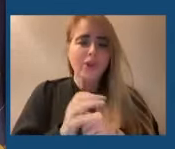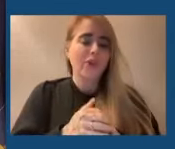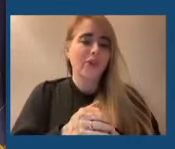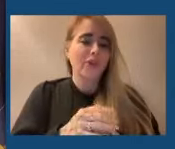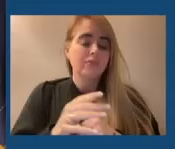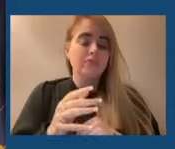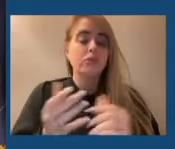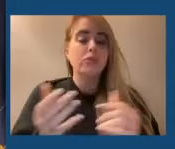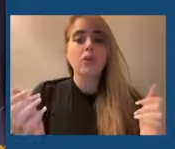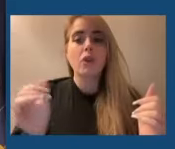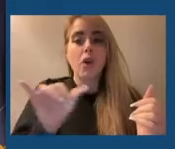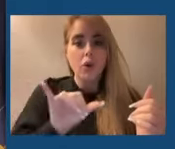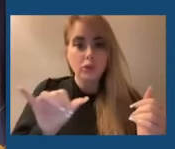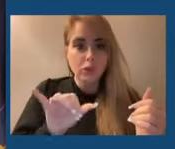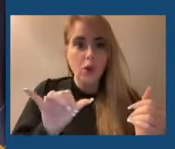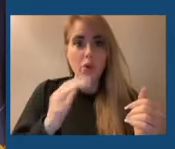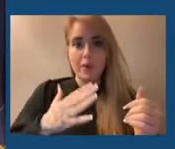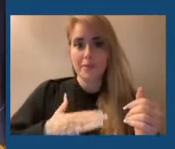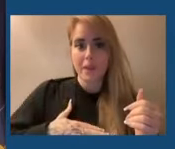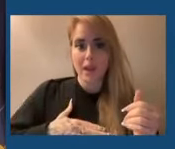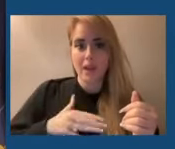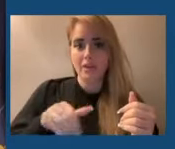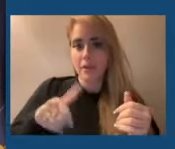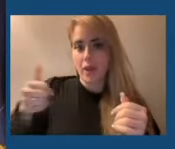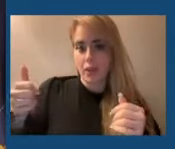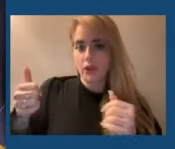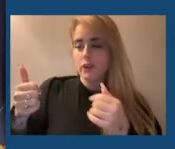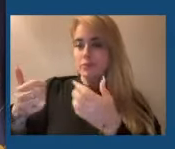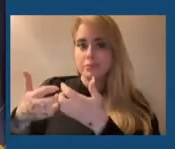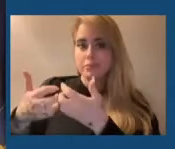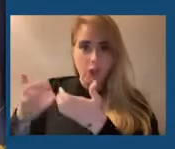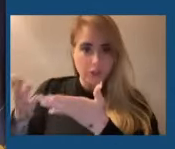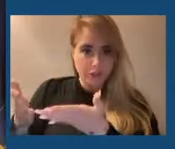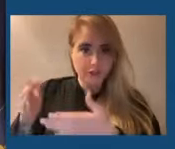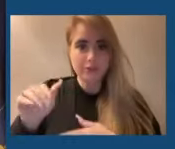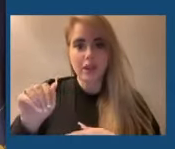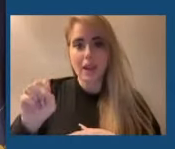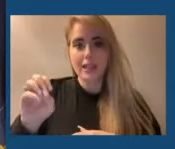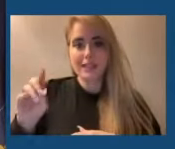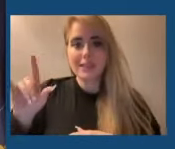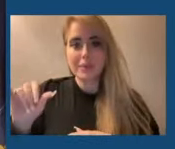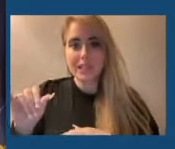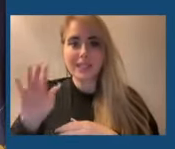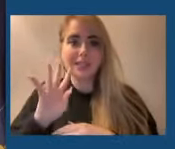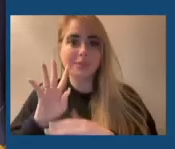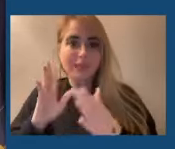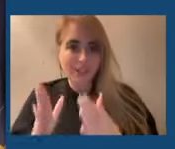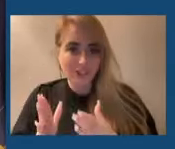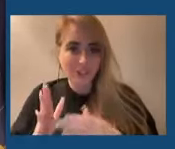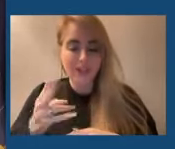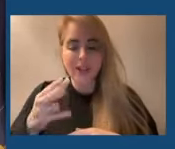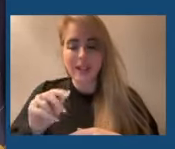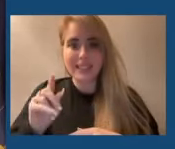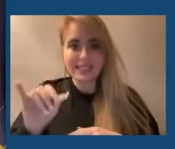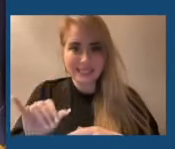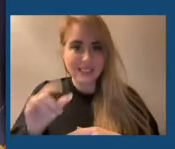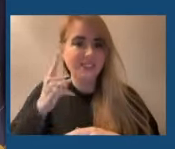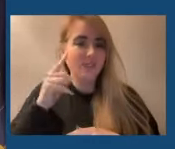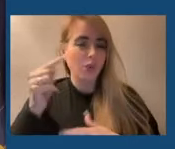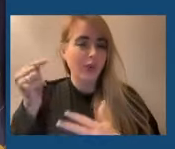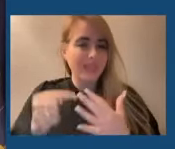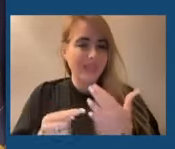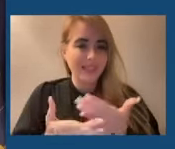with my counterpart, Assembly Speaker Carl Hastie, for these very